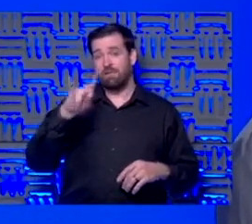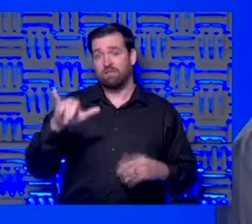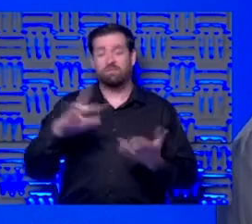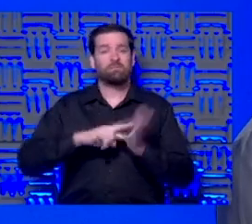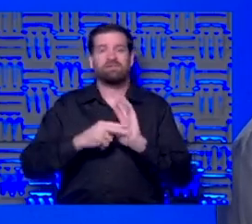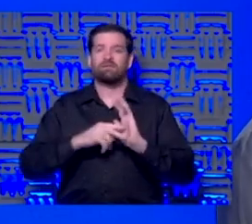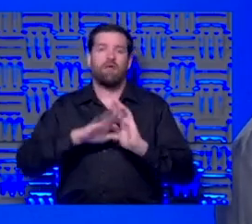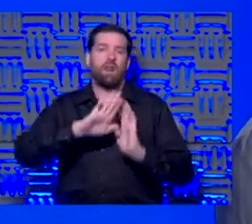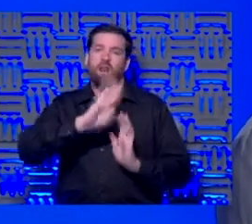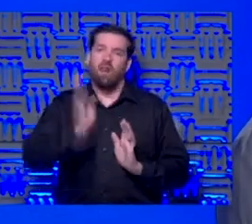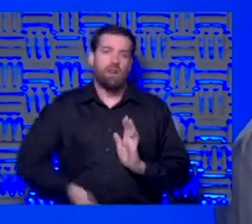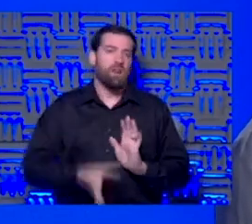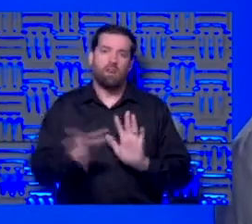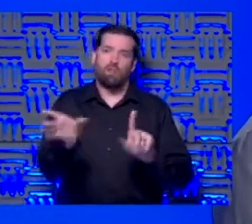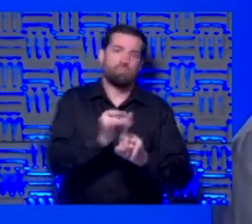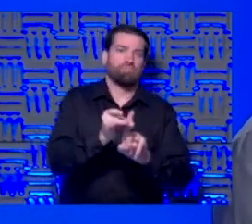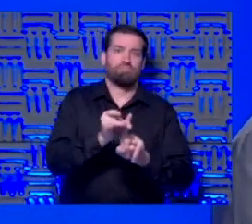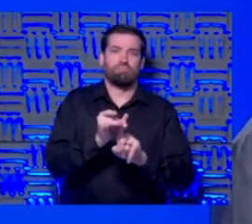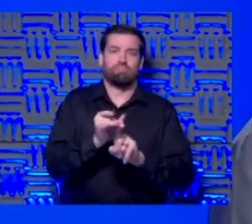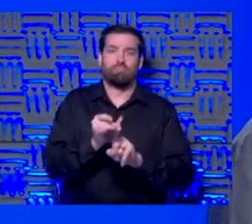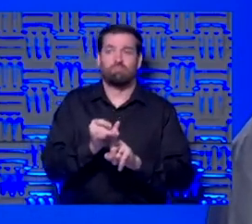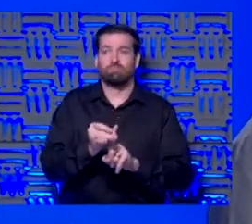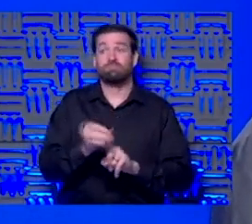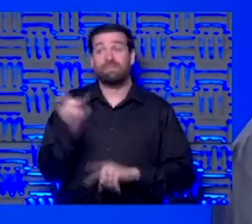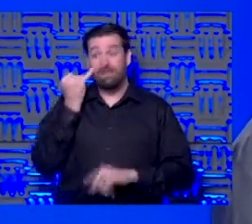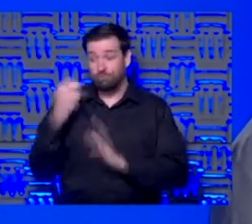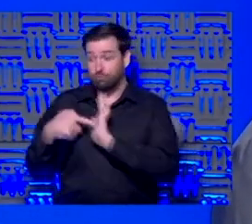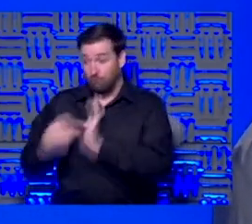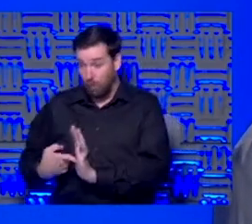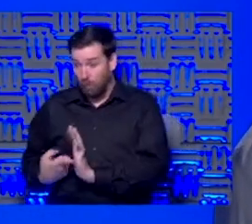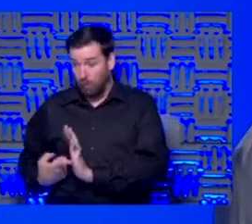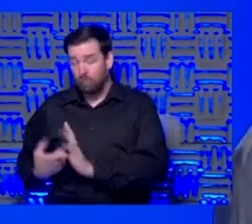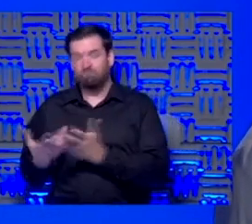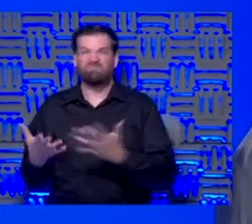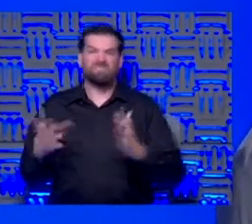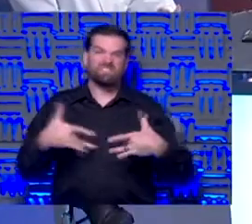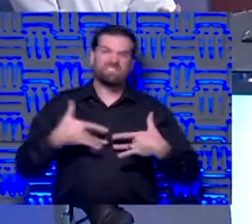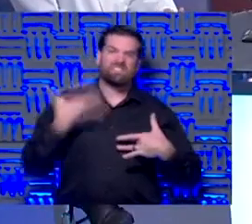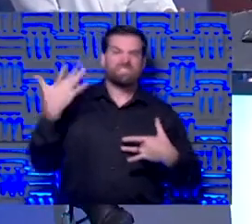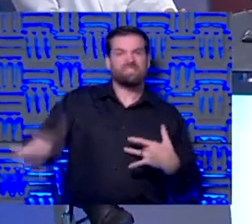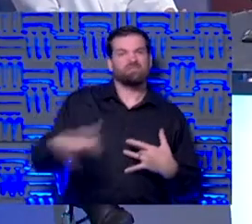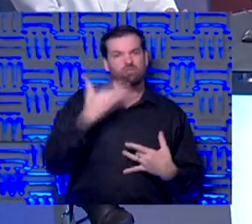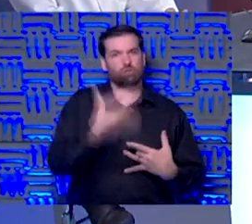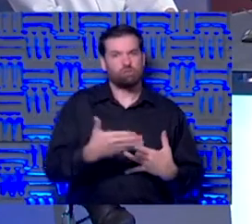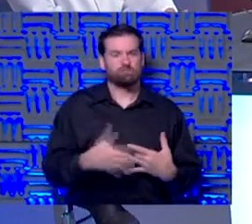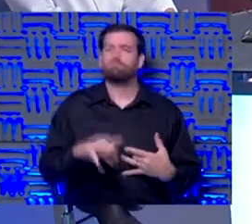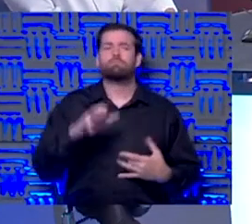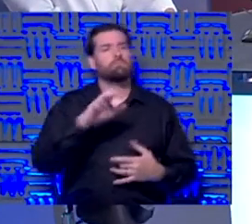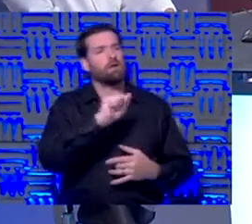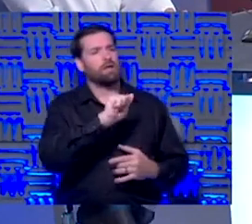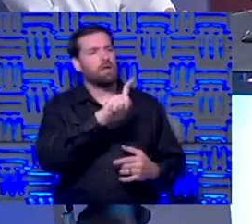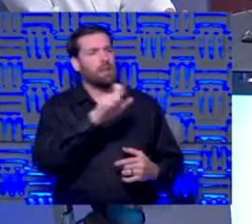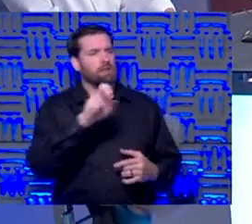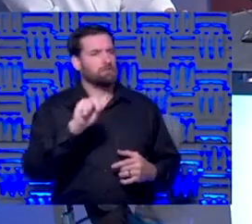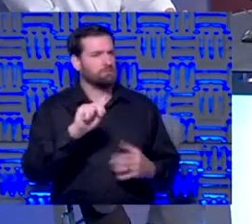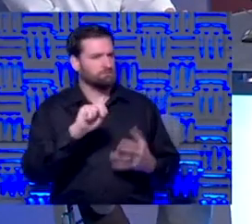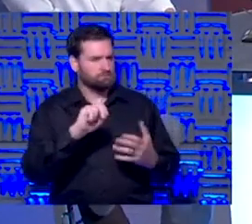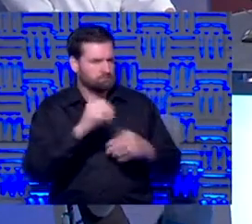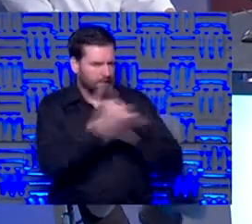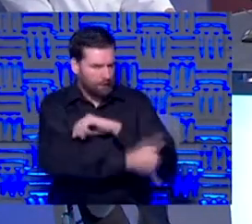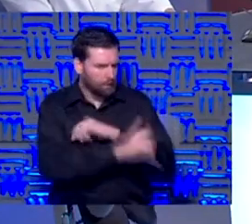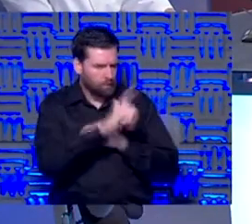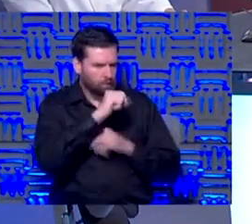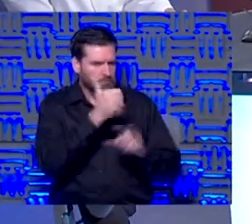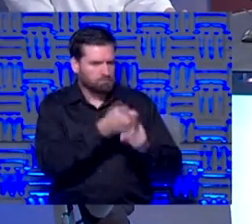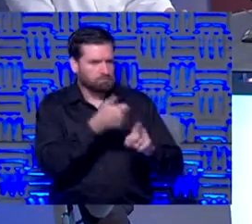COVID. And if it did, then you probably actually did. So the sensitivity and specificity is pretty good. So, Alan, how does the county handle people who have